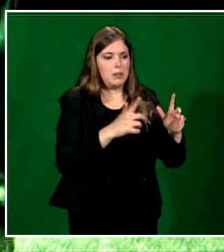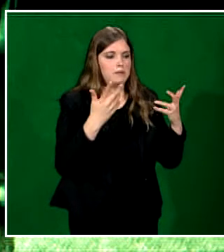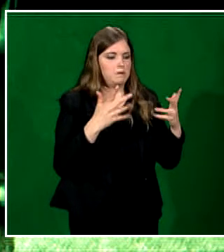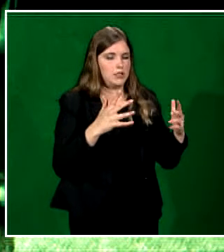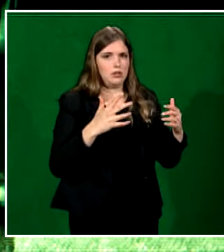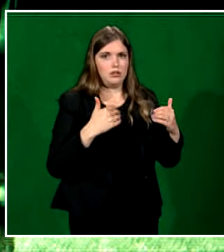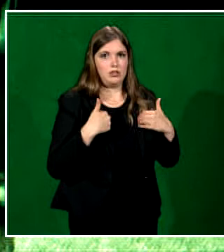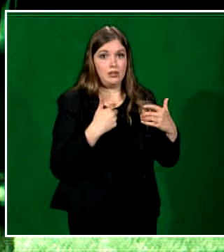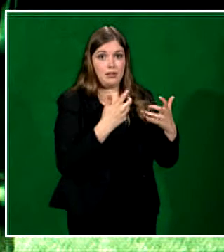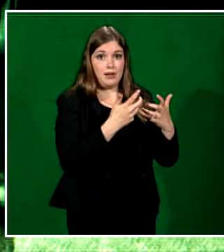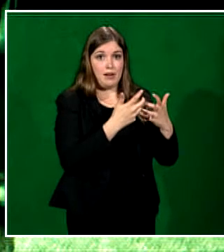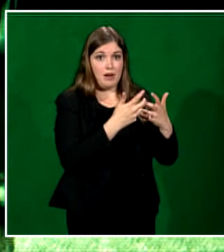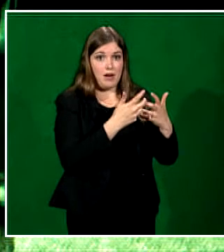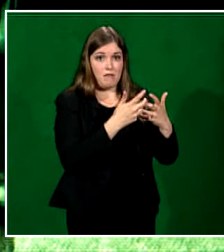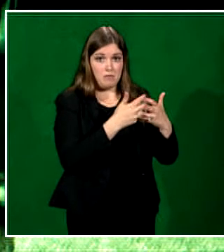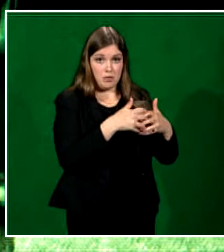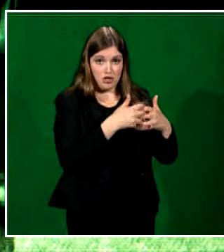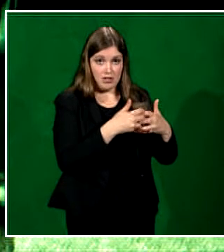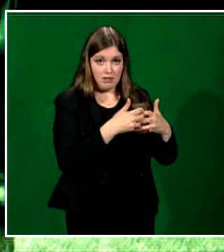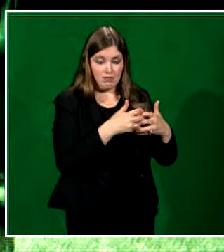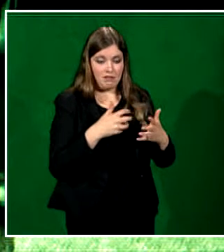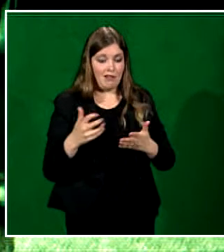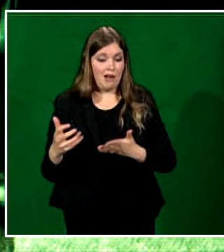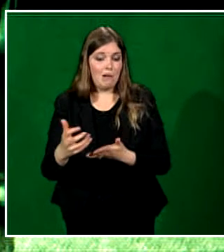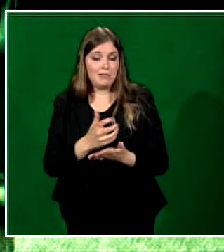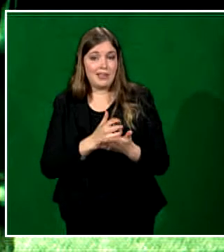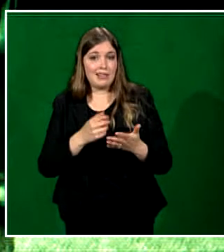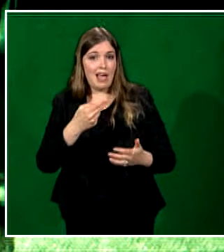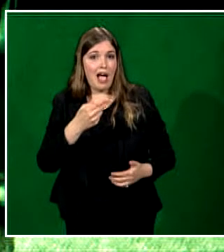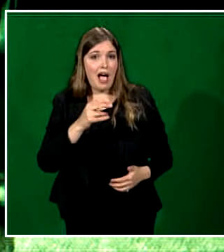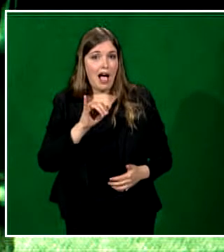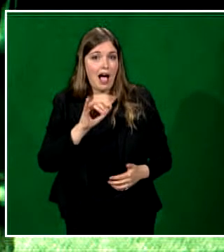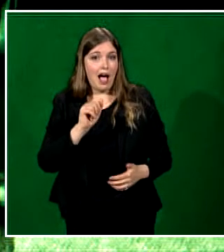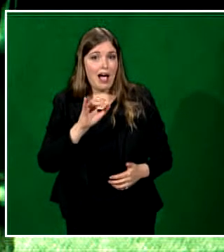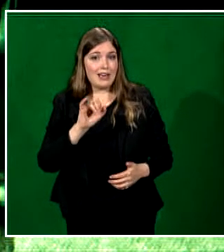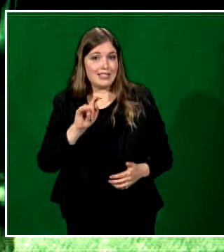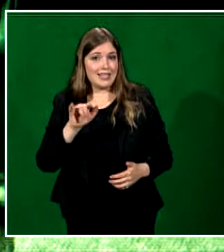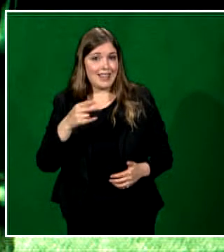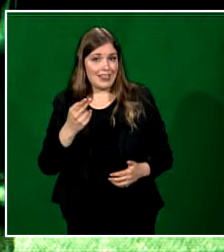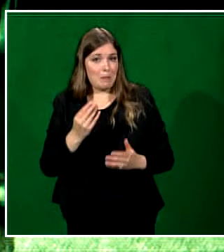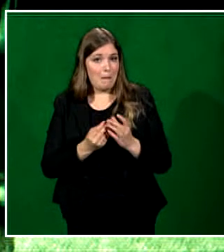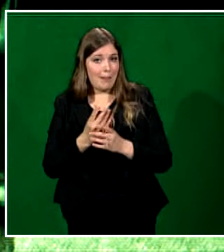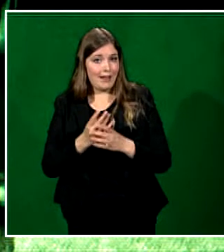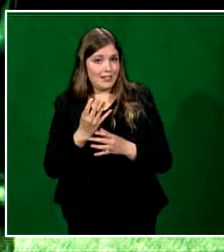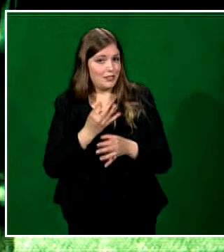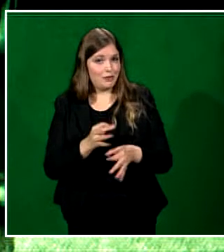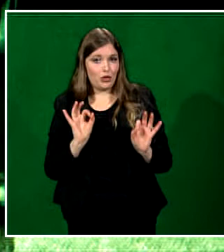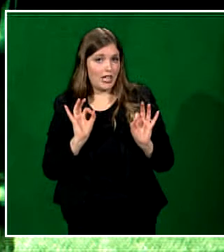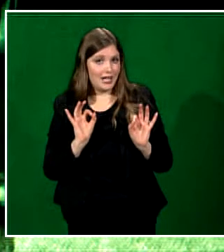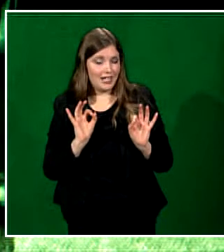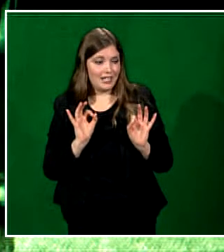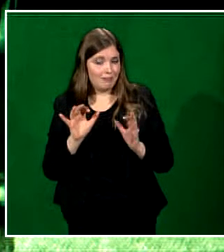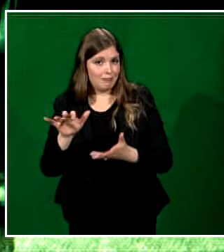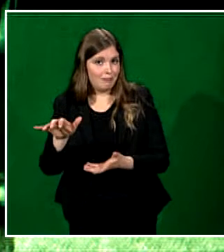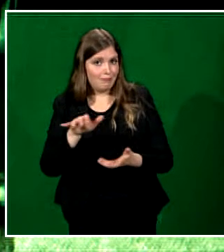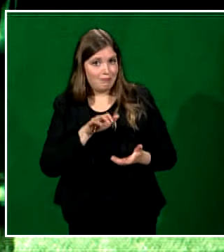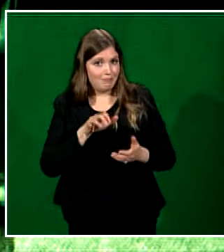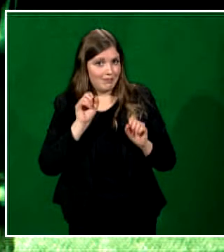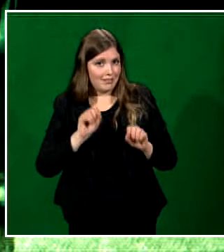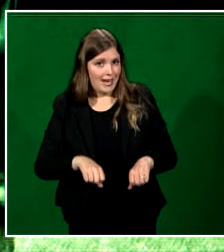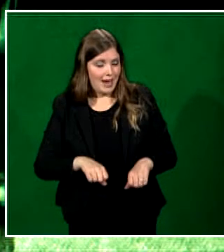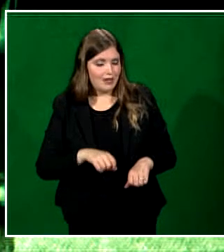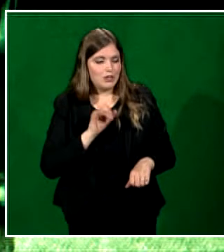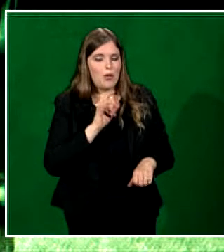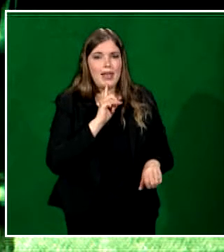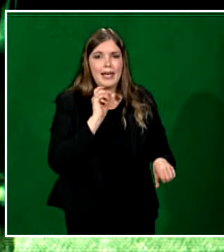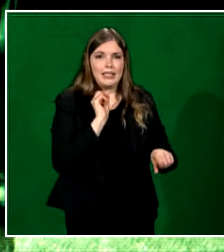that, obtaining the hyacinth is a free product. You just need labor to harvest it, and that ensures that our product